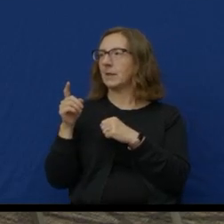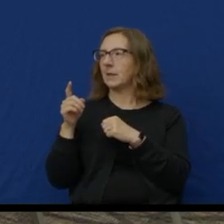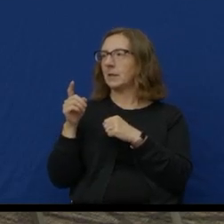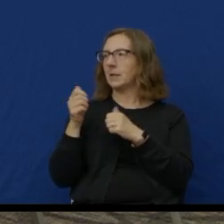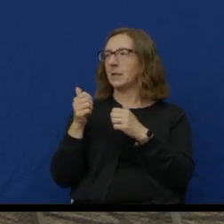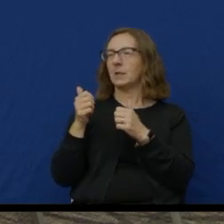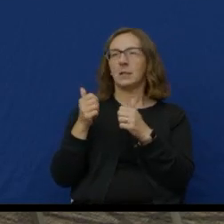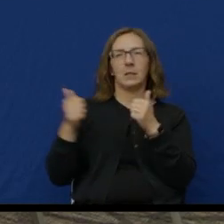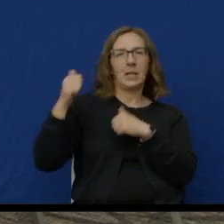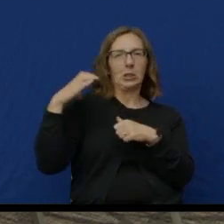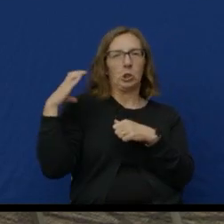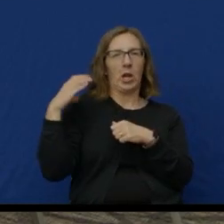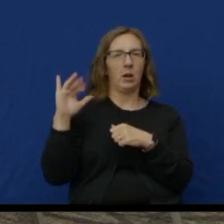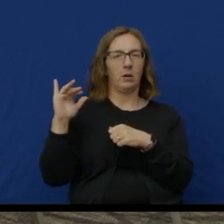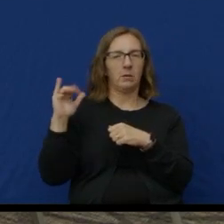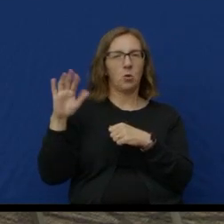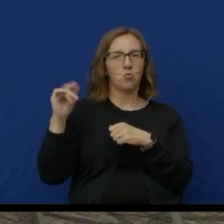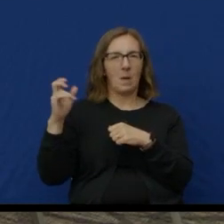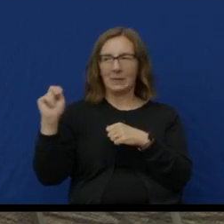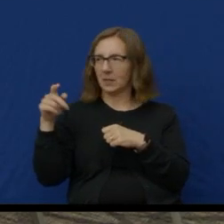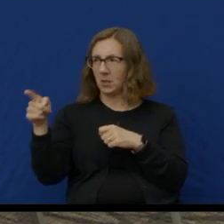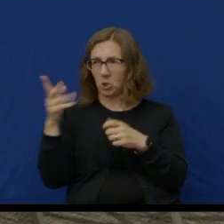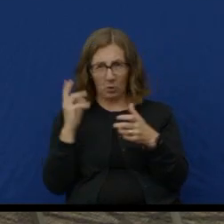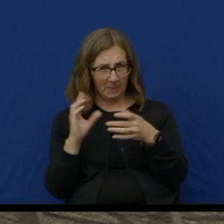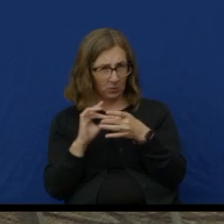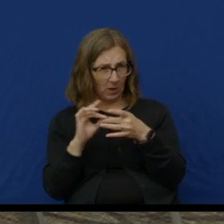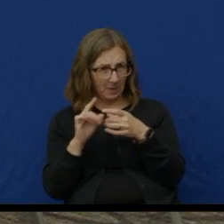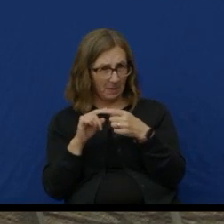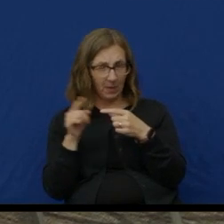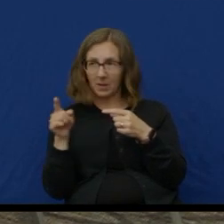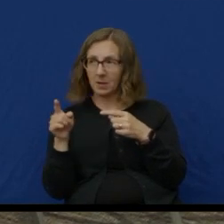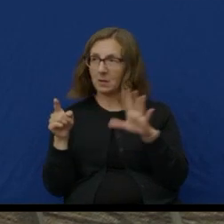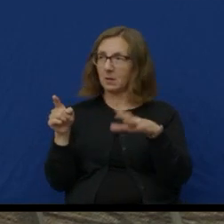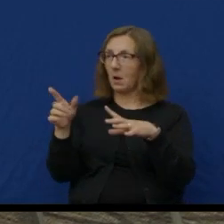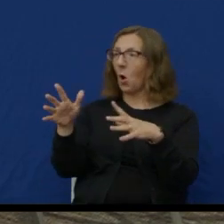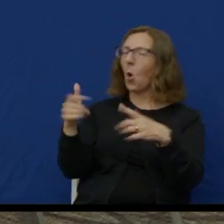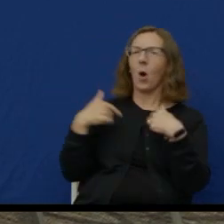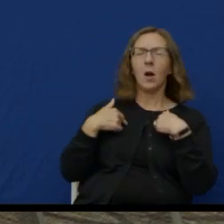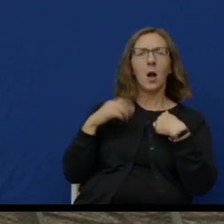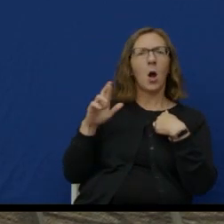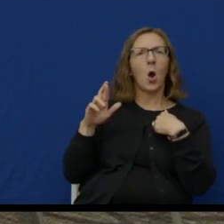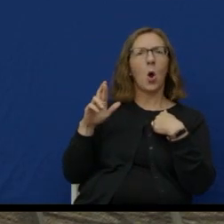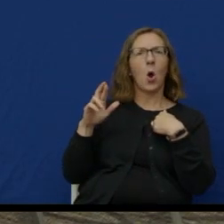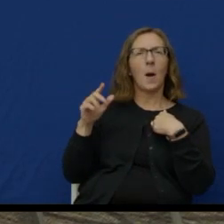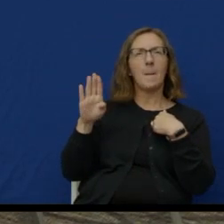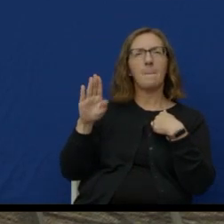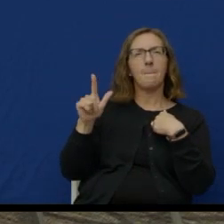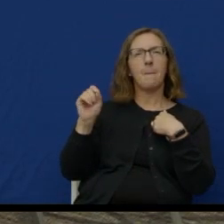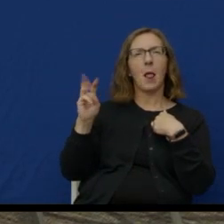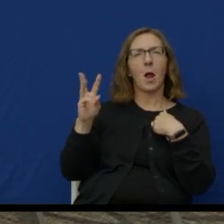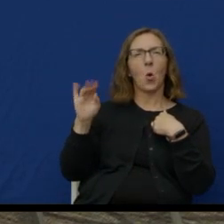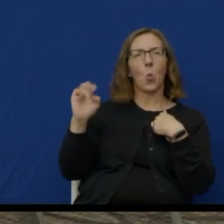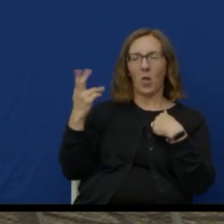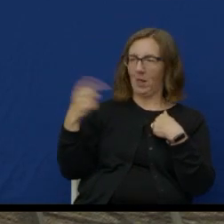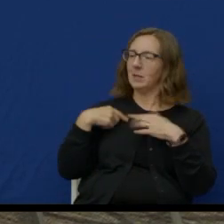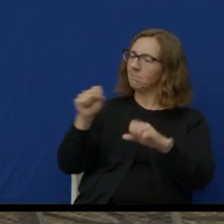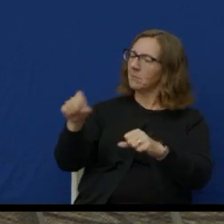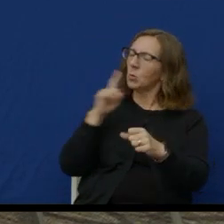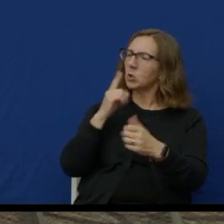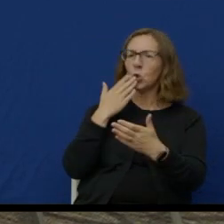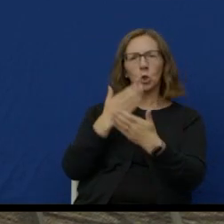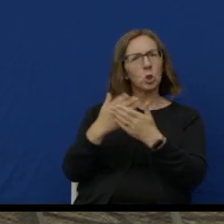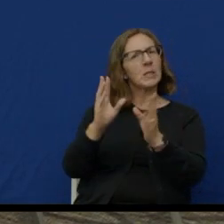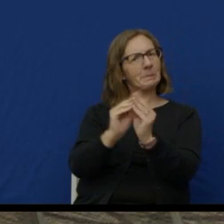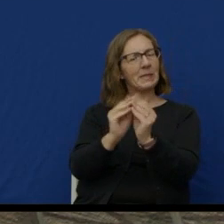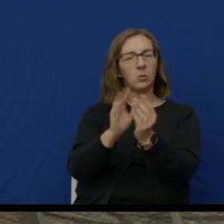Holly, did you want to comment on your? No, I just thought it was a really productive meeting. It was nice to see so